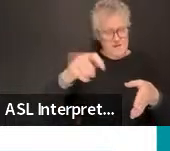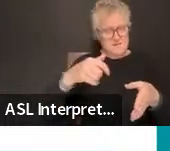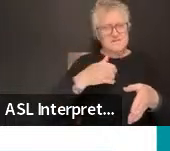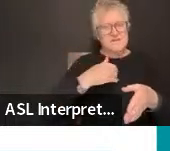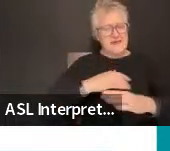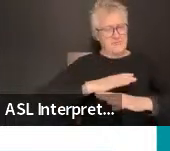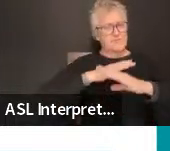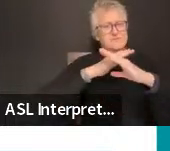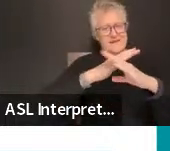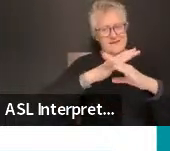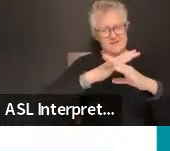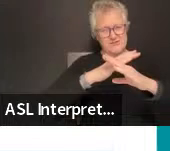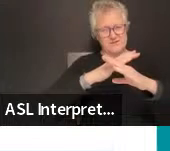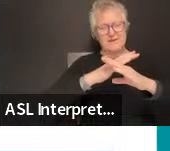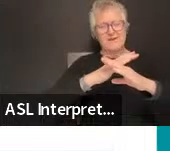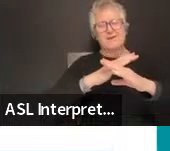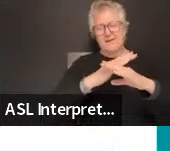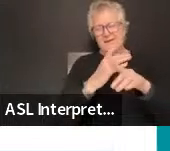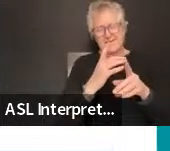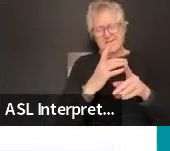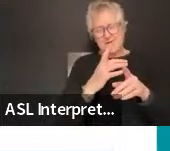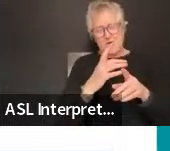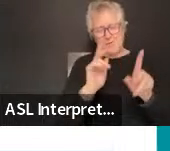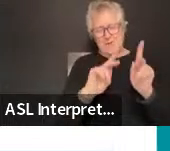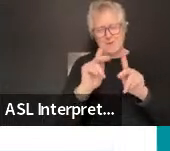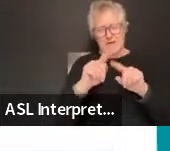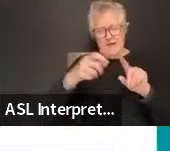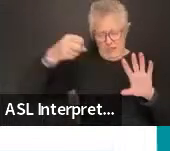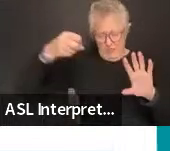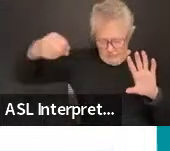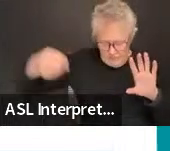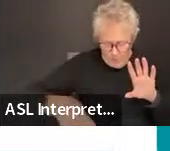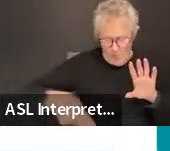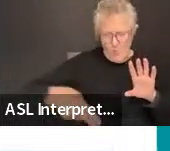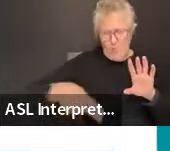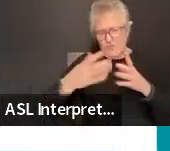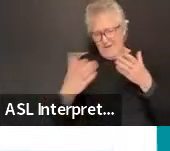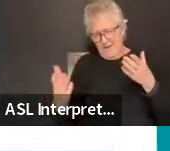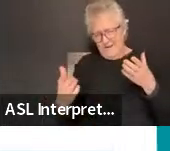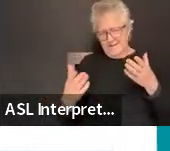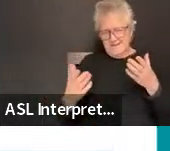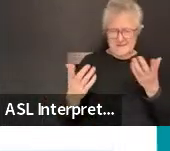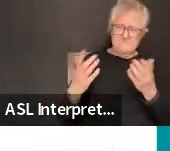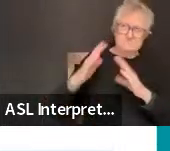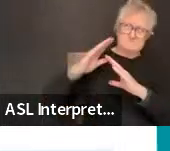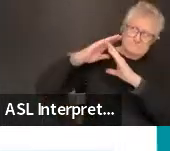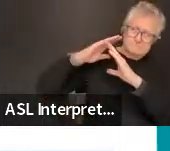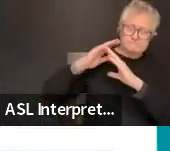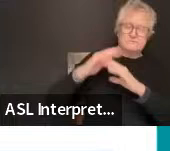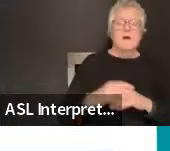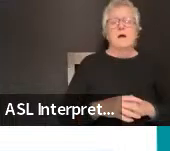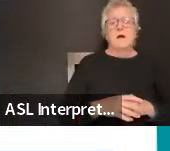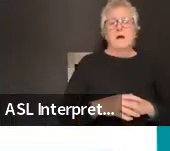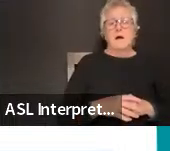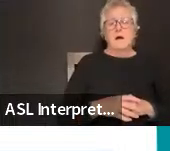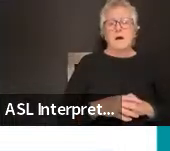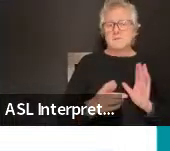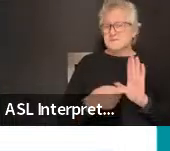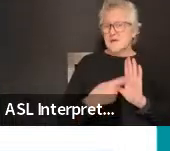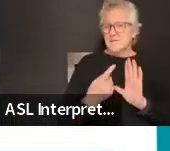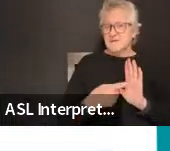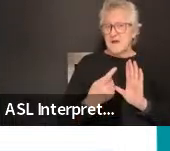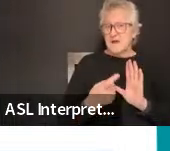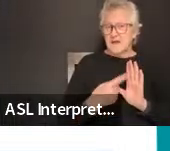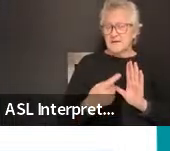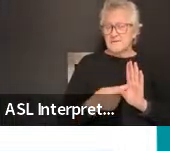keep people from throwing things on the road below and so forth like that. Sometimes those cases are clear and there's lots of